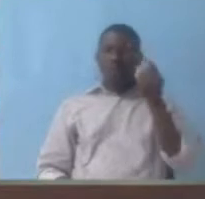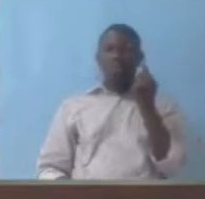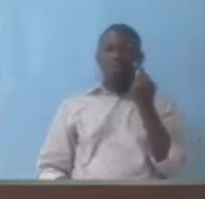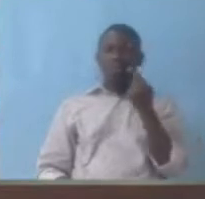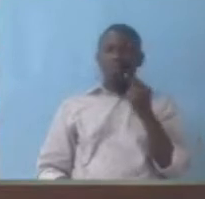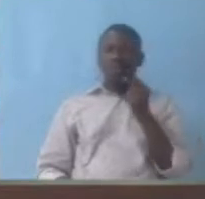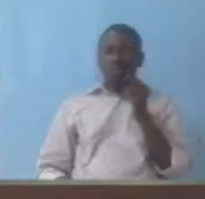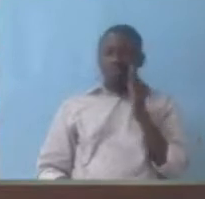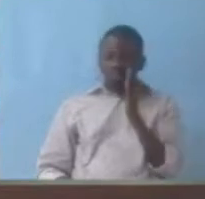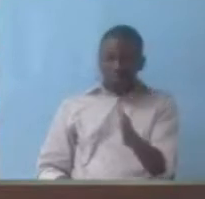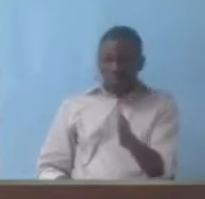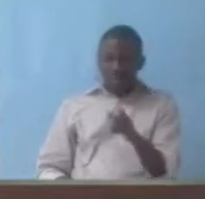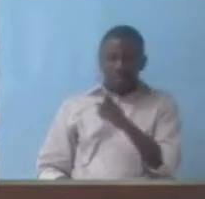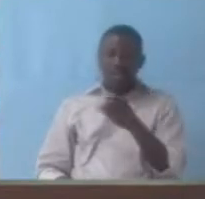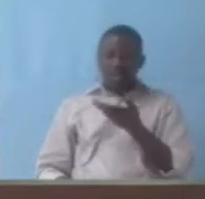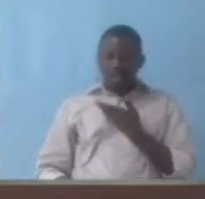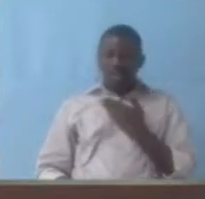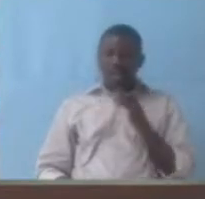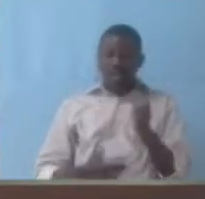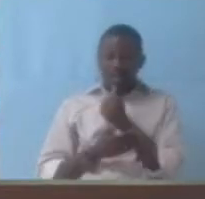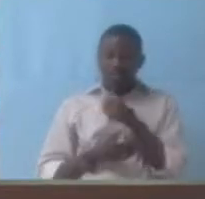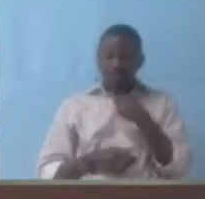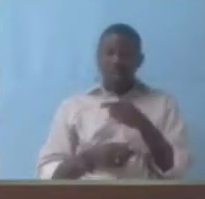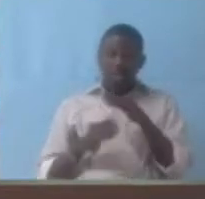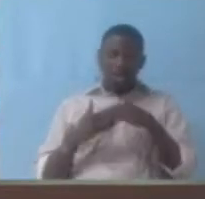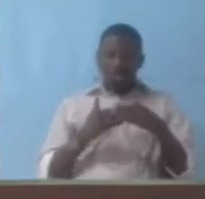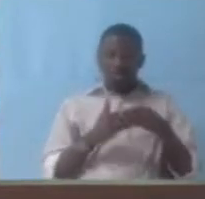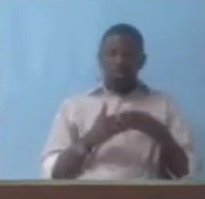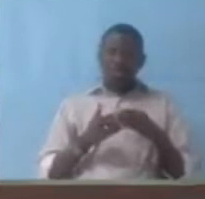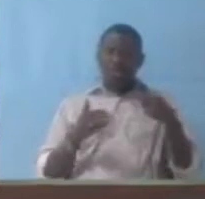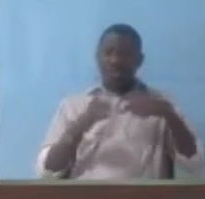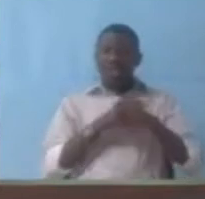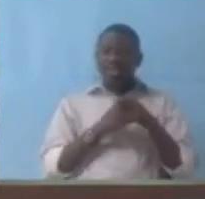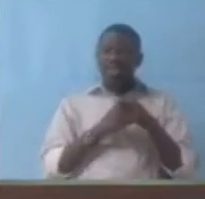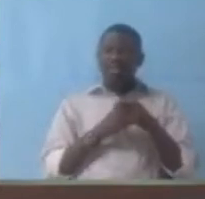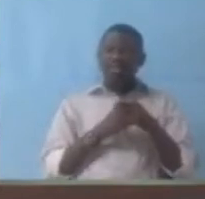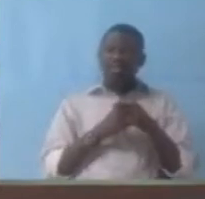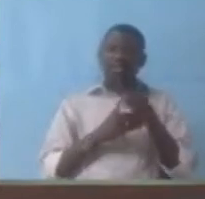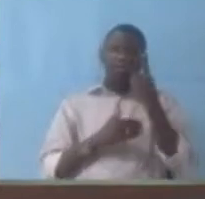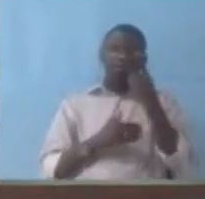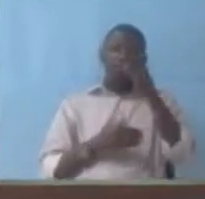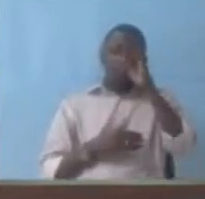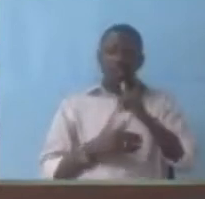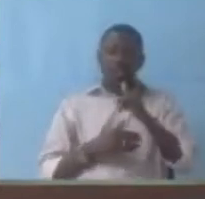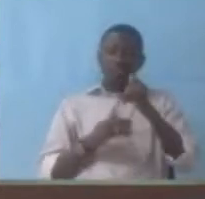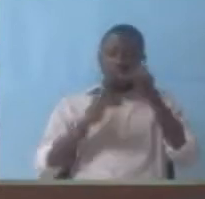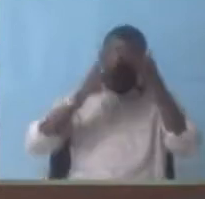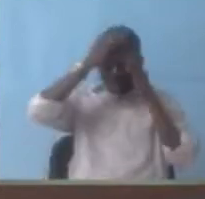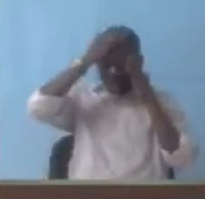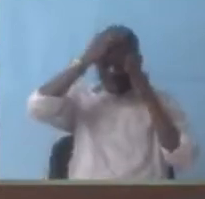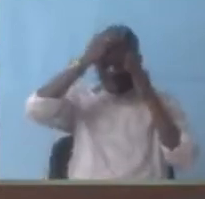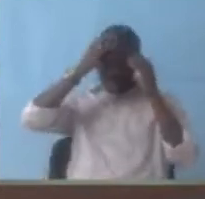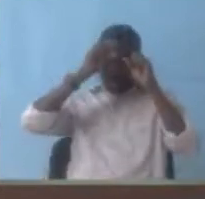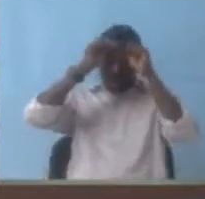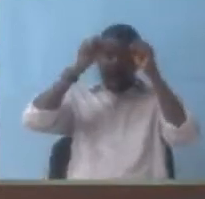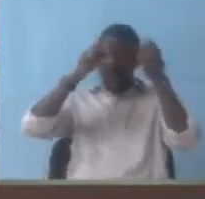action during the transition period. And we sojaro lutumu itelia lonko kuomensi itelu lakulu sambano